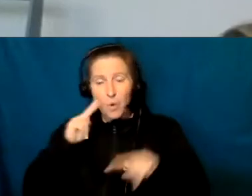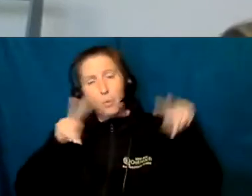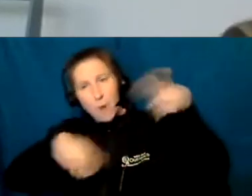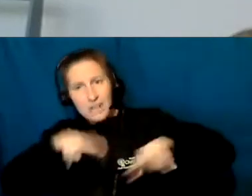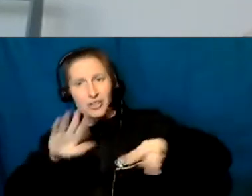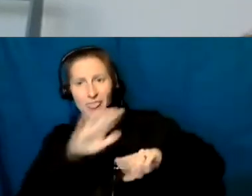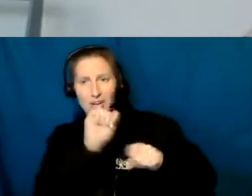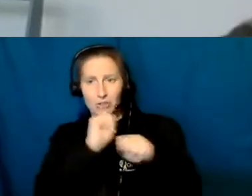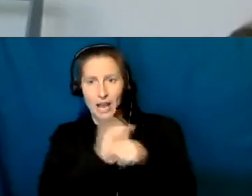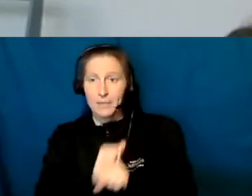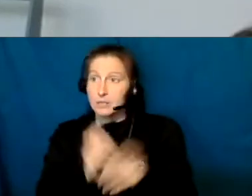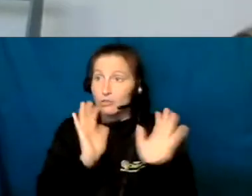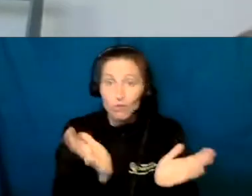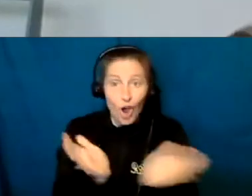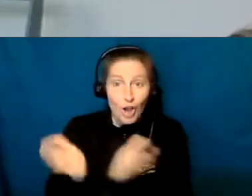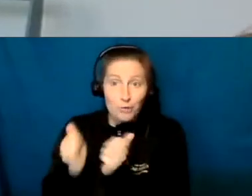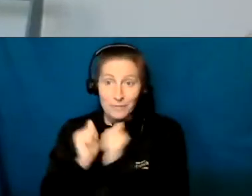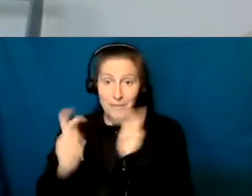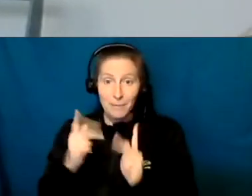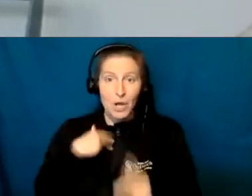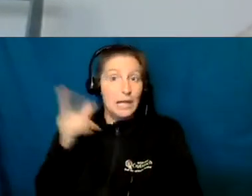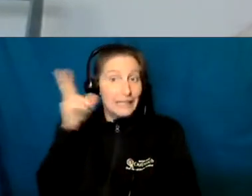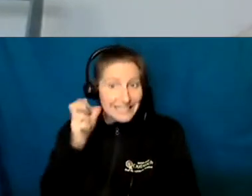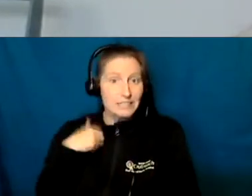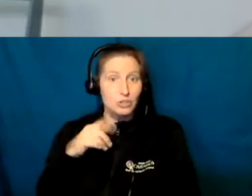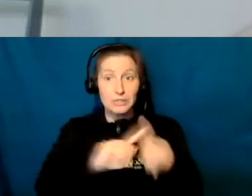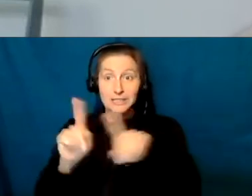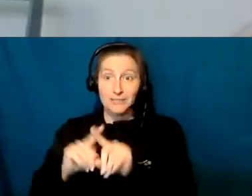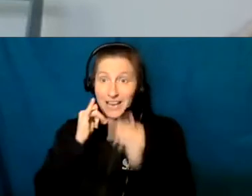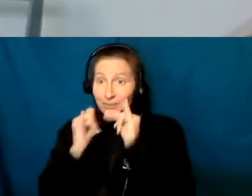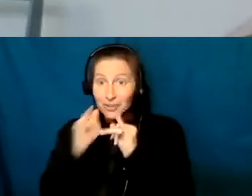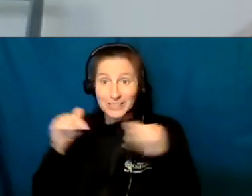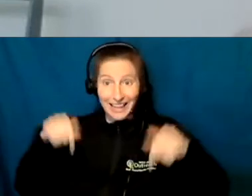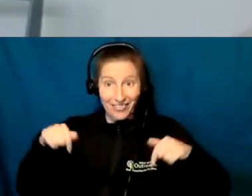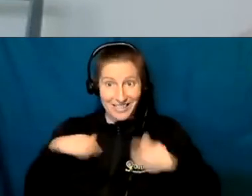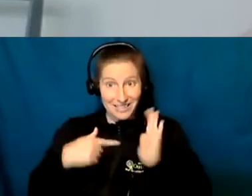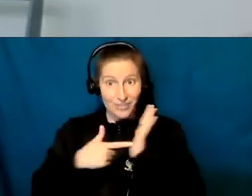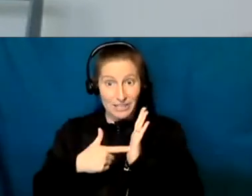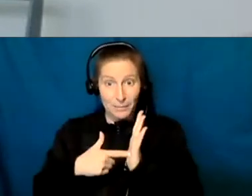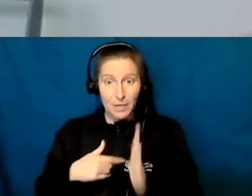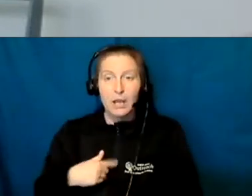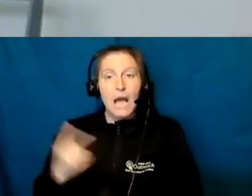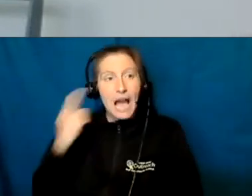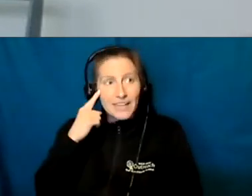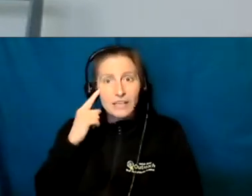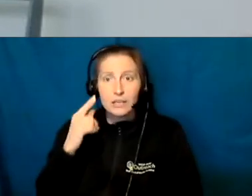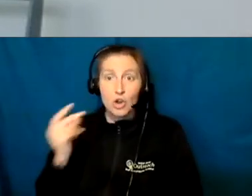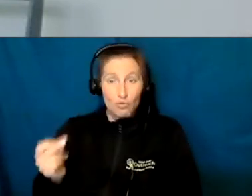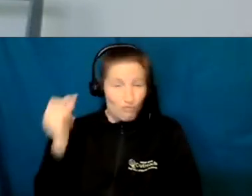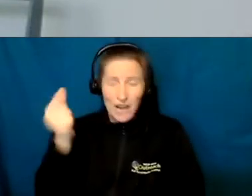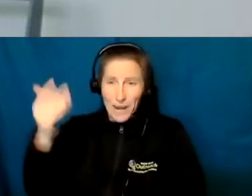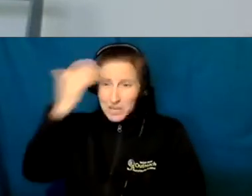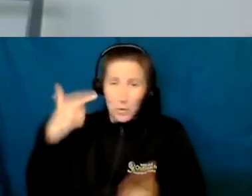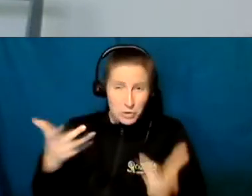talk to people and listen to things like this that you're providing. And I also think it's okay not to know right away. It's a really